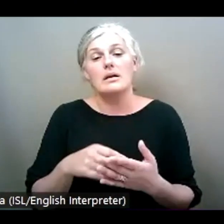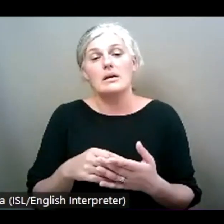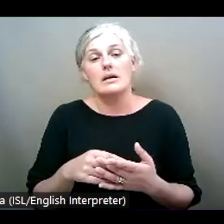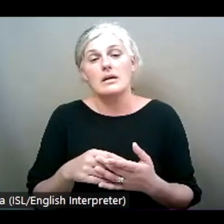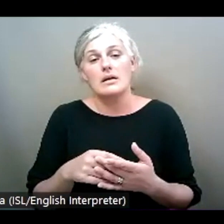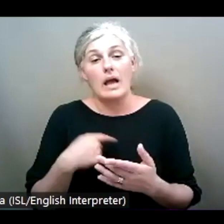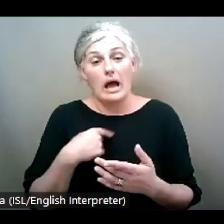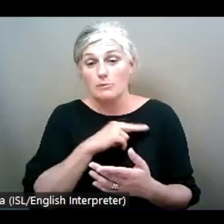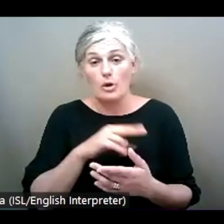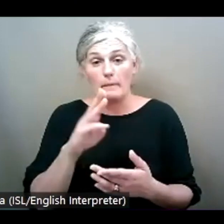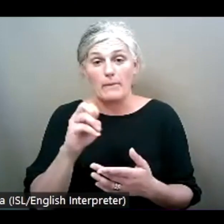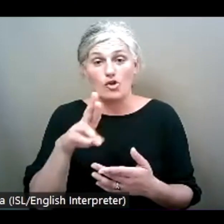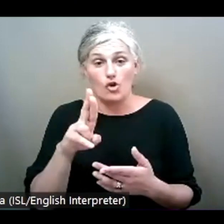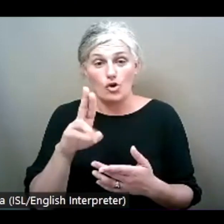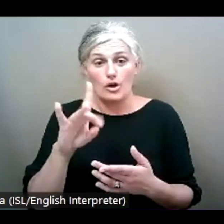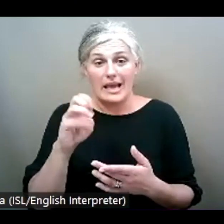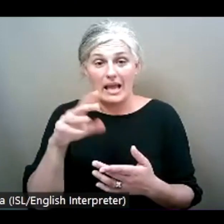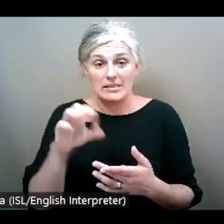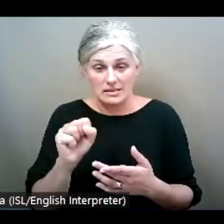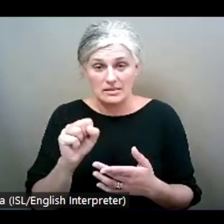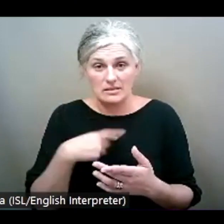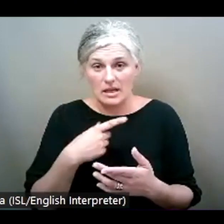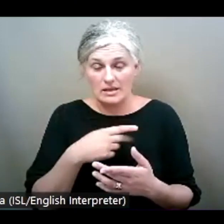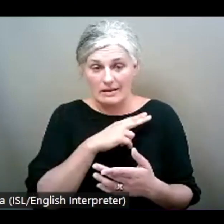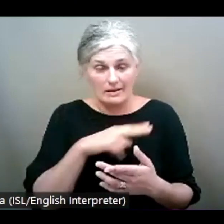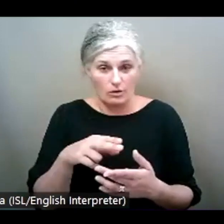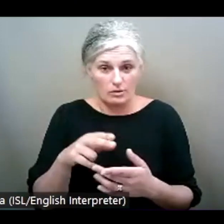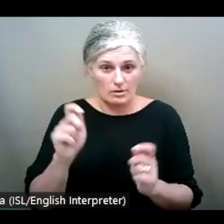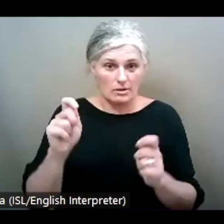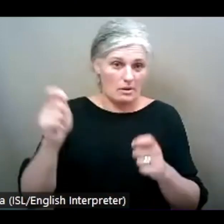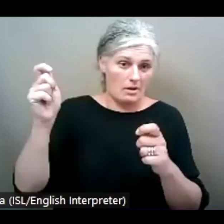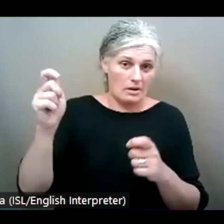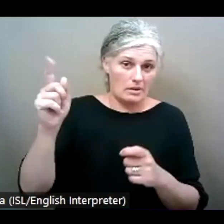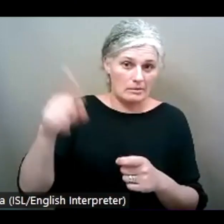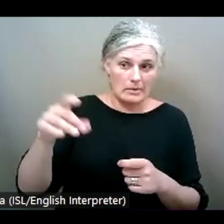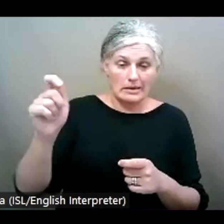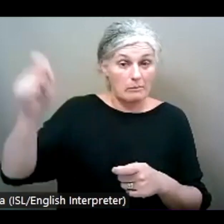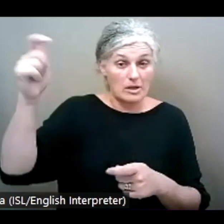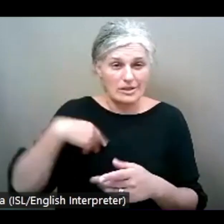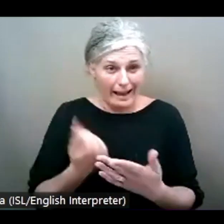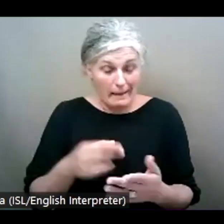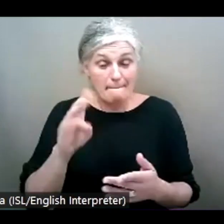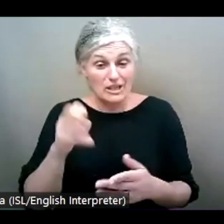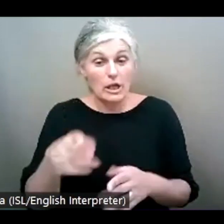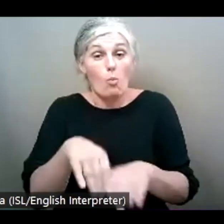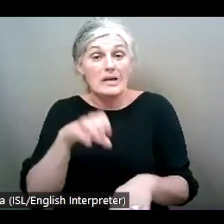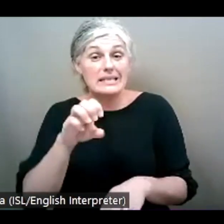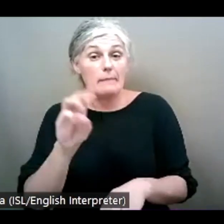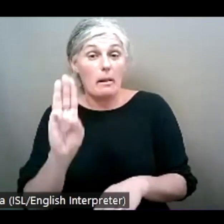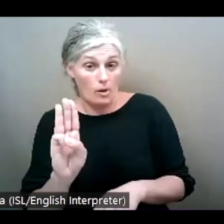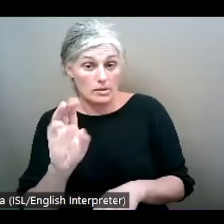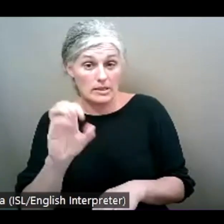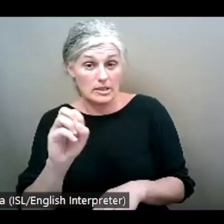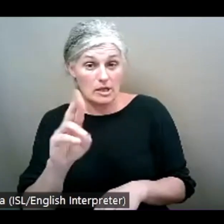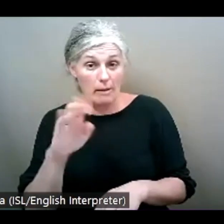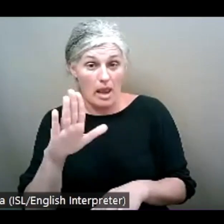Peter Kearns in the medical model. I'm Peter with cerebral palsy. So I'm actually cerebral palsy